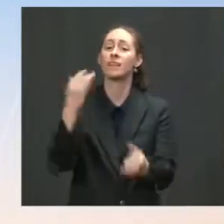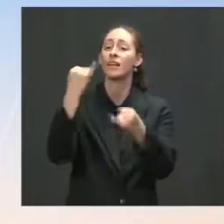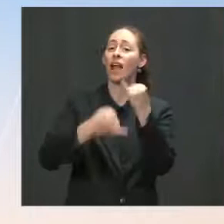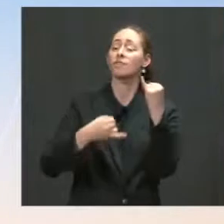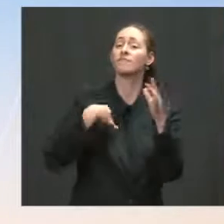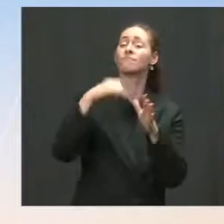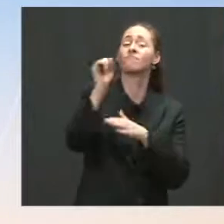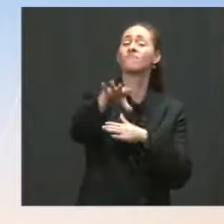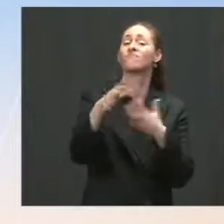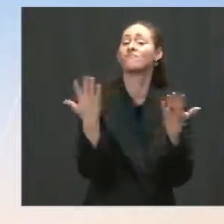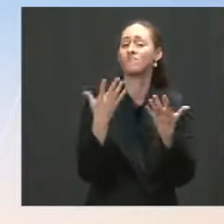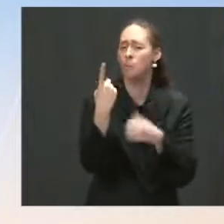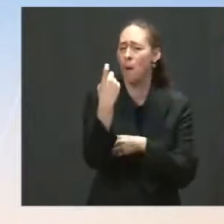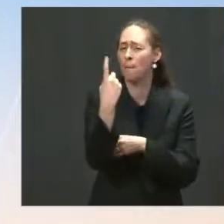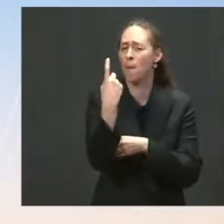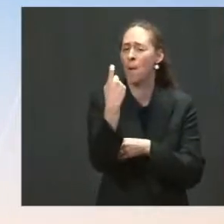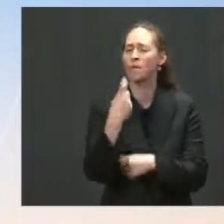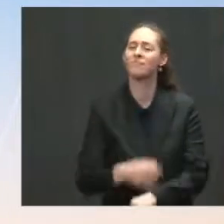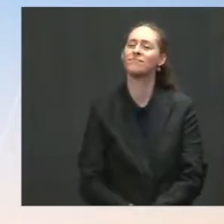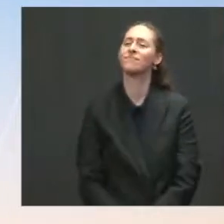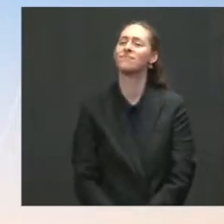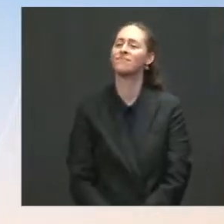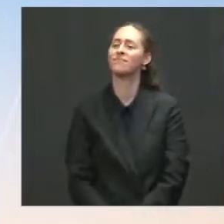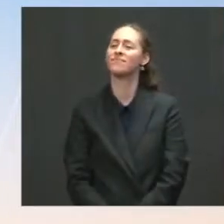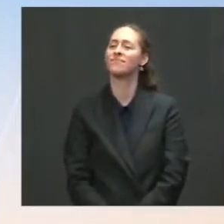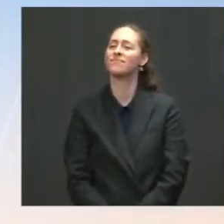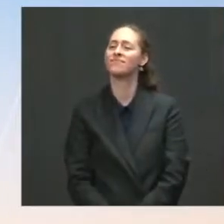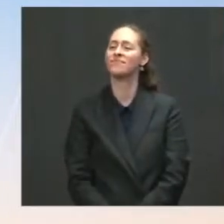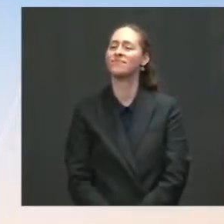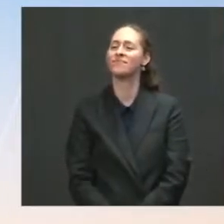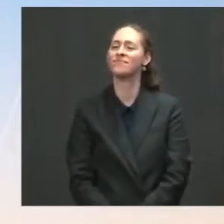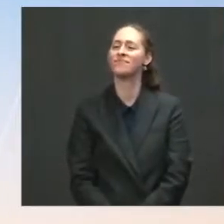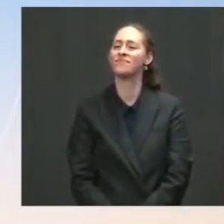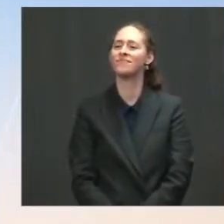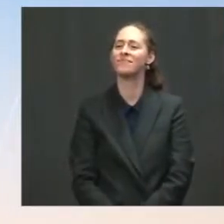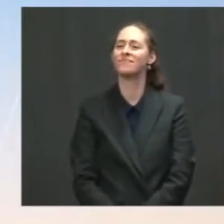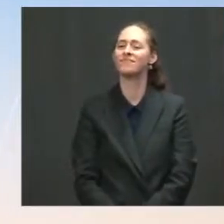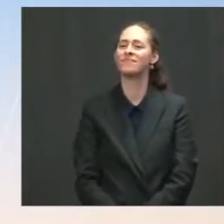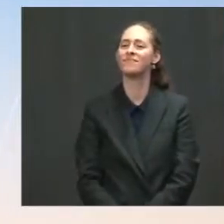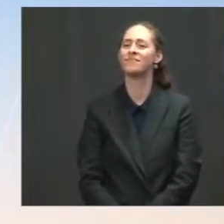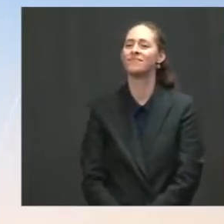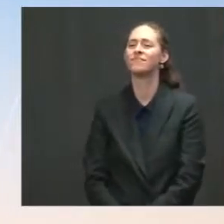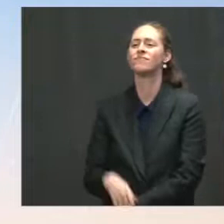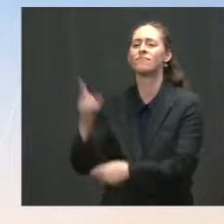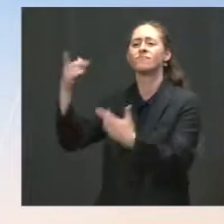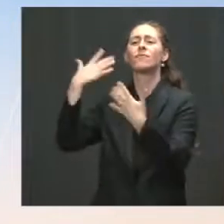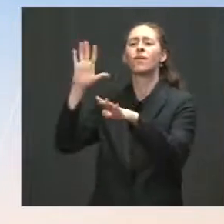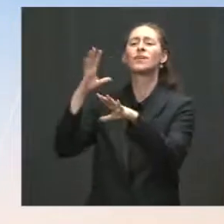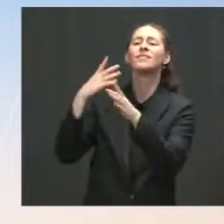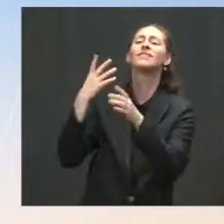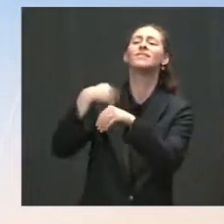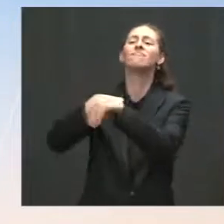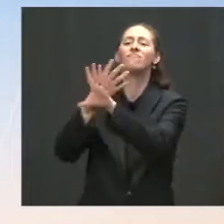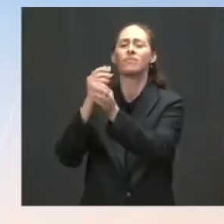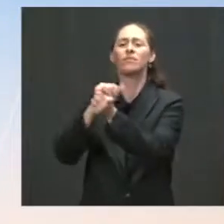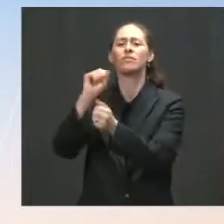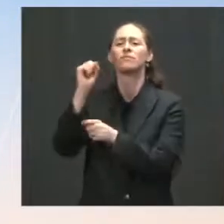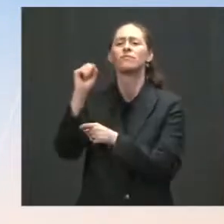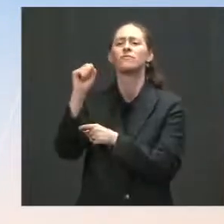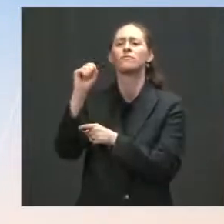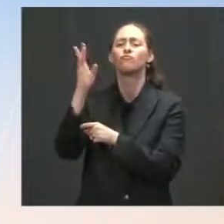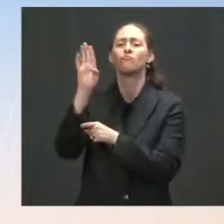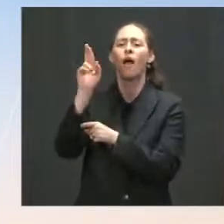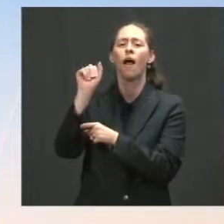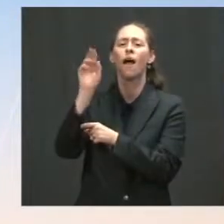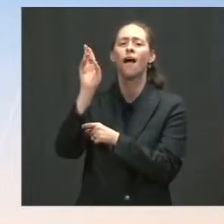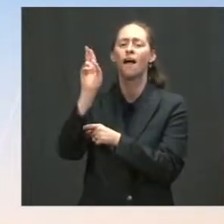say, Chantel Brown last night, extended his congratulations to her. He is focused on delivering for the people of Ohio and across the country, as